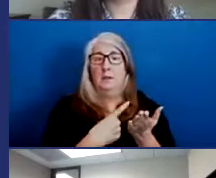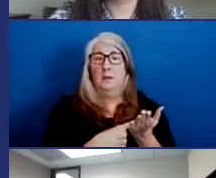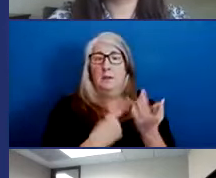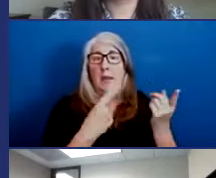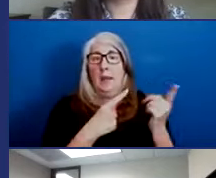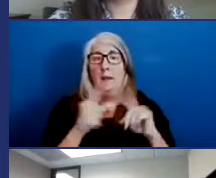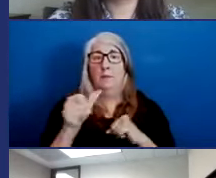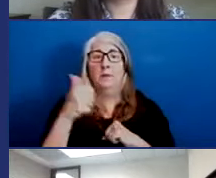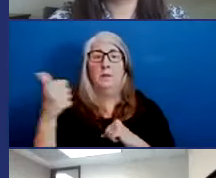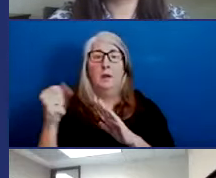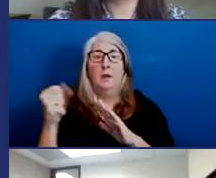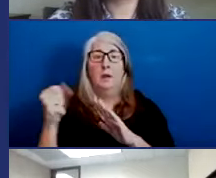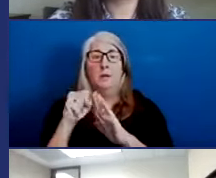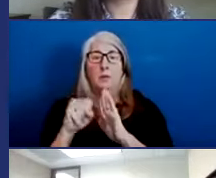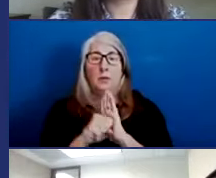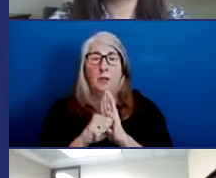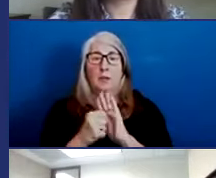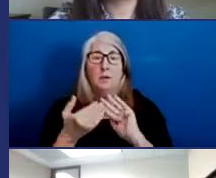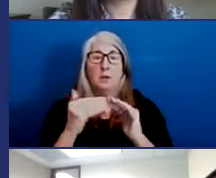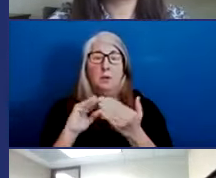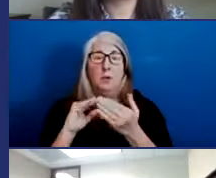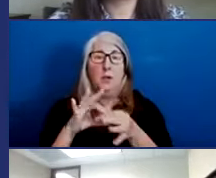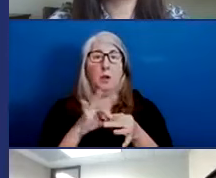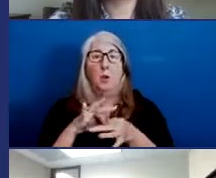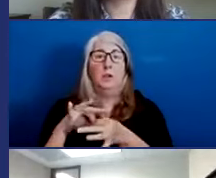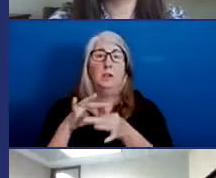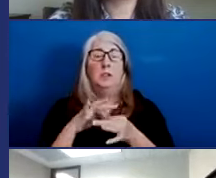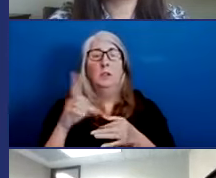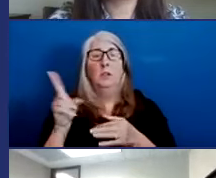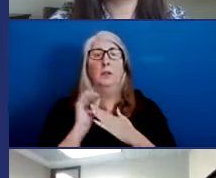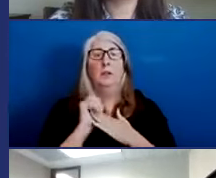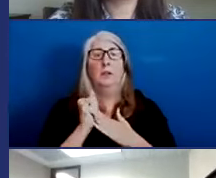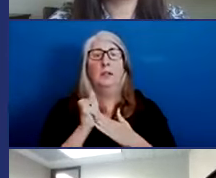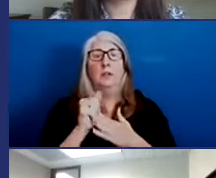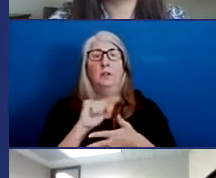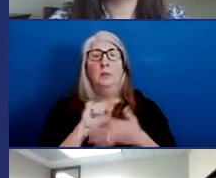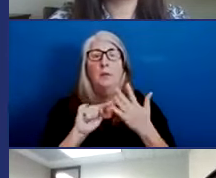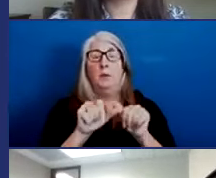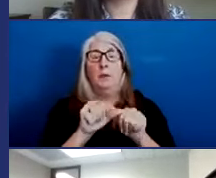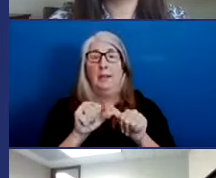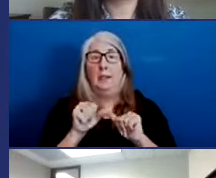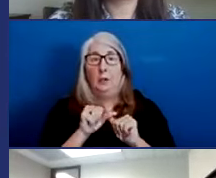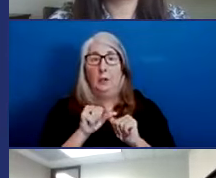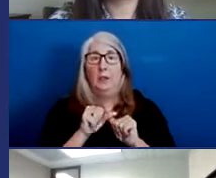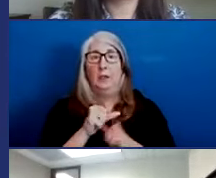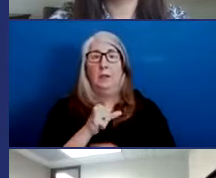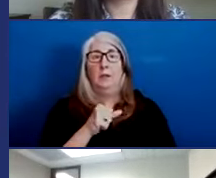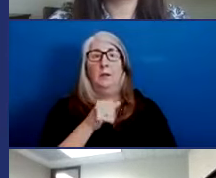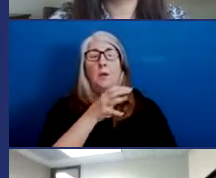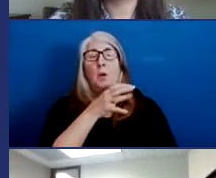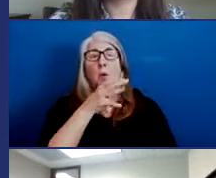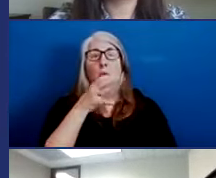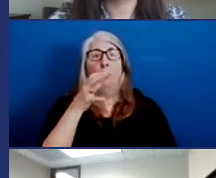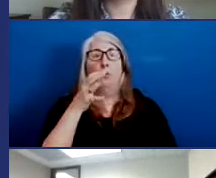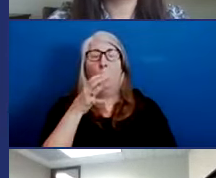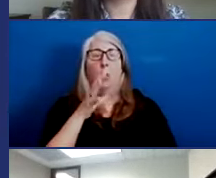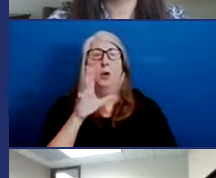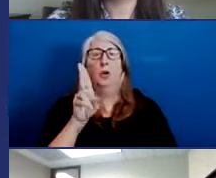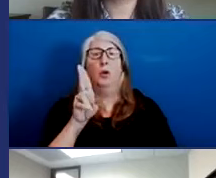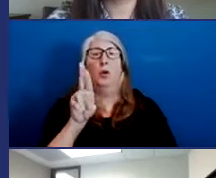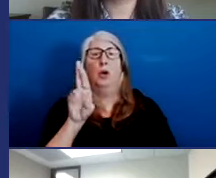other states are like community coalitions. So there's leadership in those areas, rural, frontier, urban areas